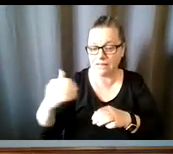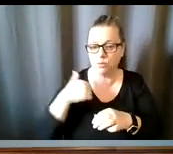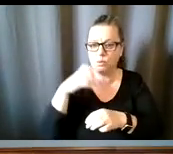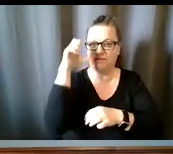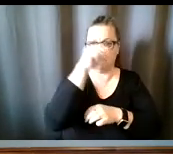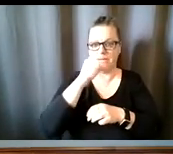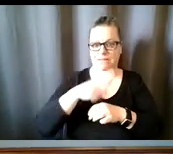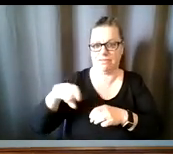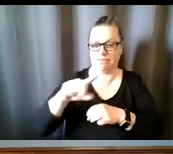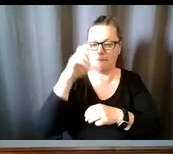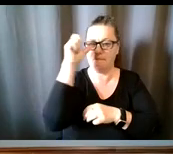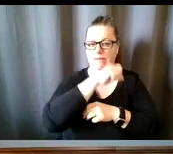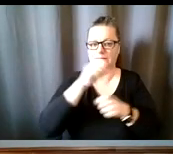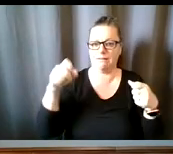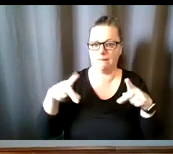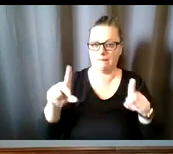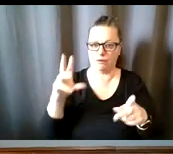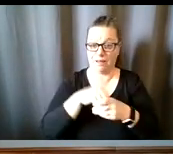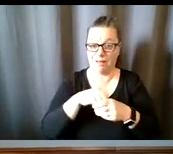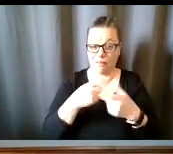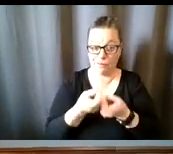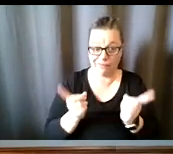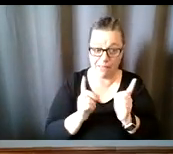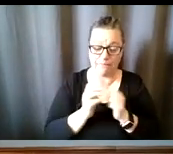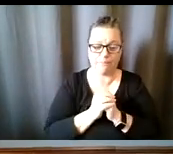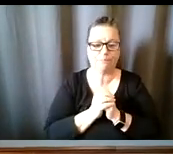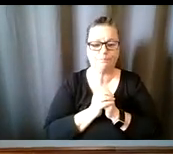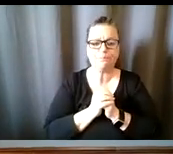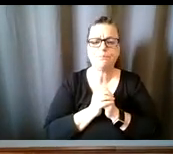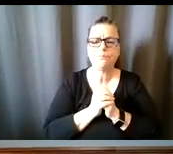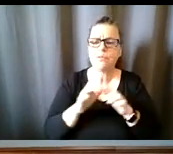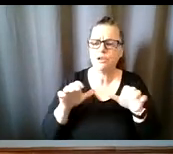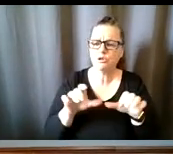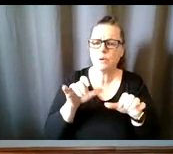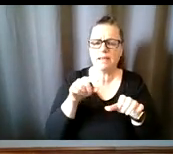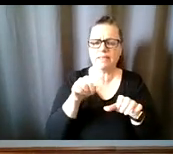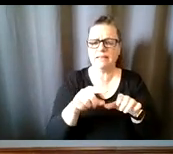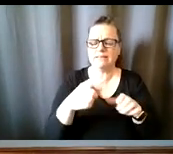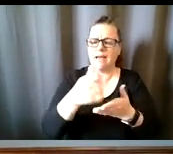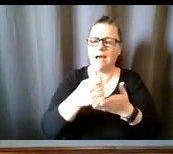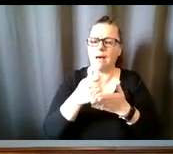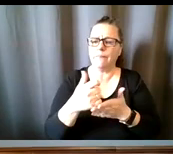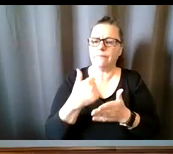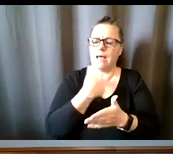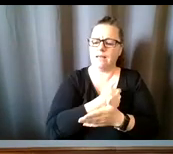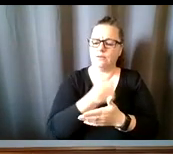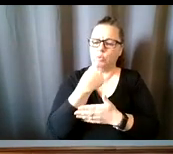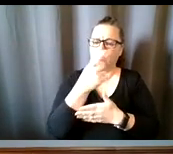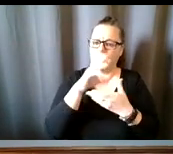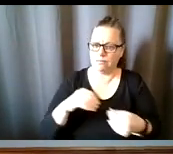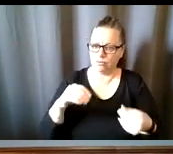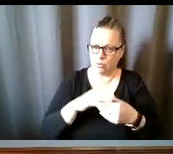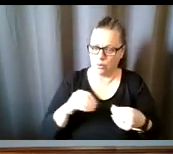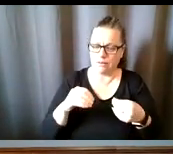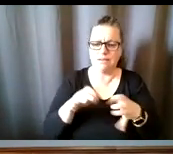an opportunity to include them. And by doing a voice of the customer, it helps us to tell a story. And that's important for both management as well as